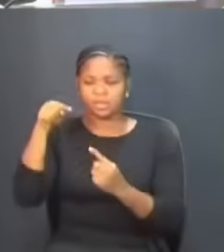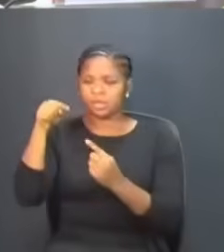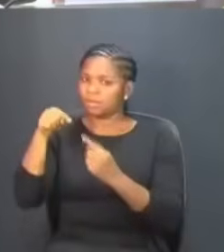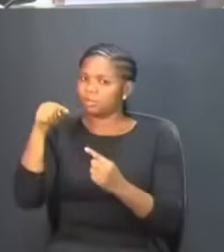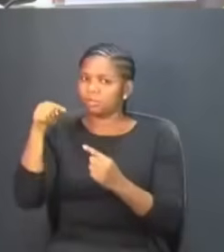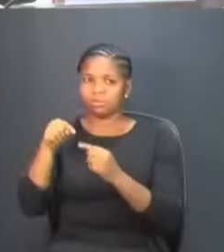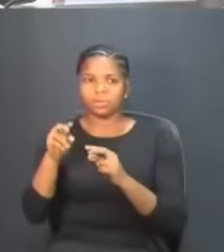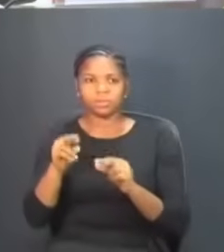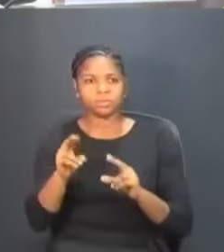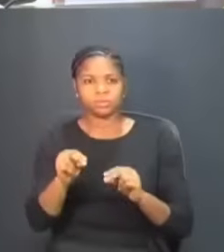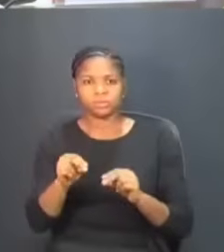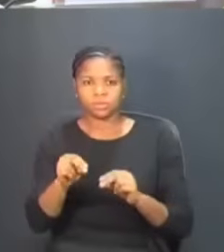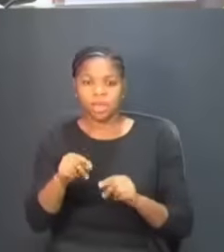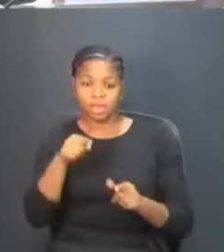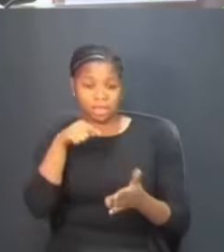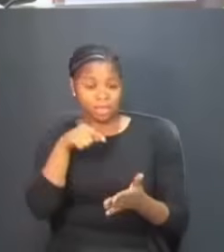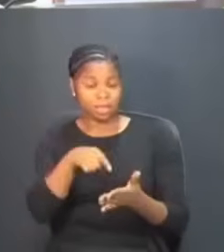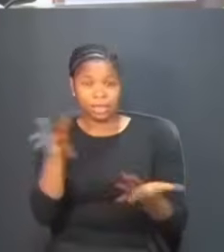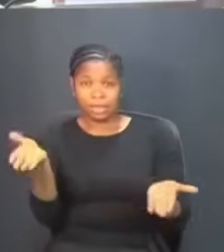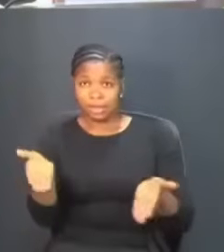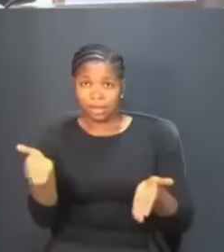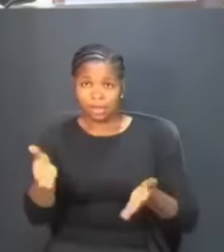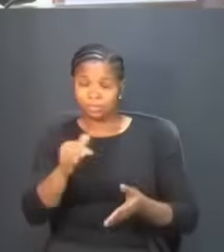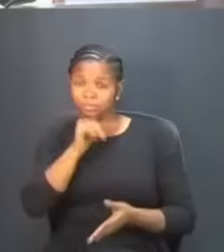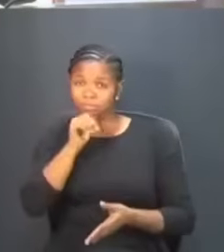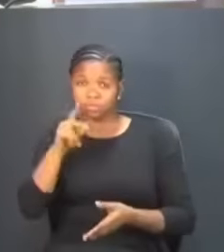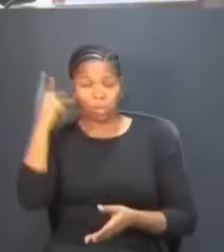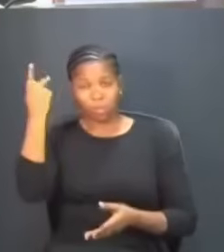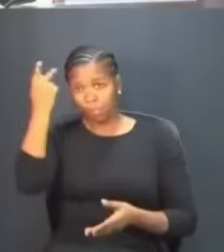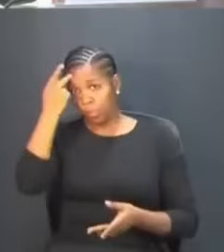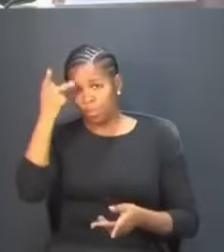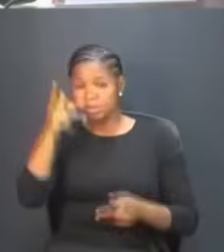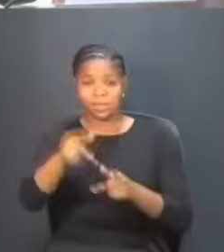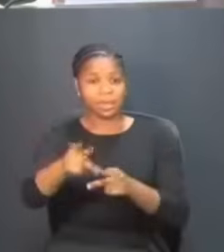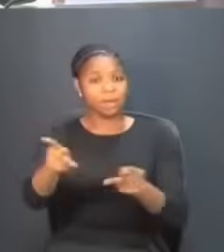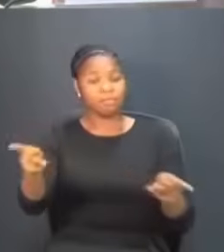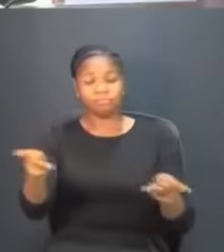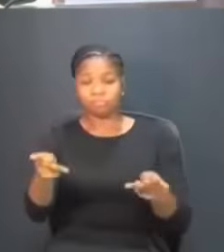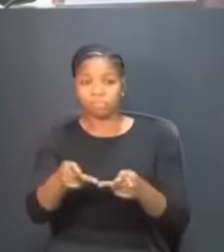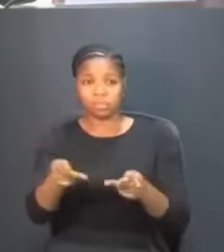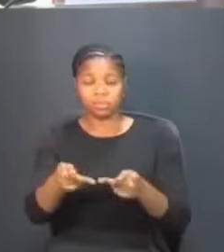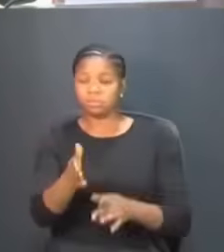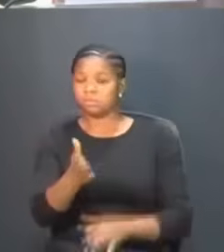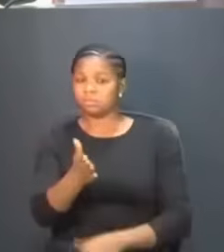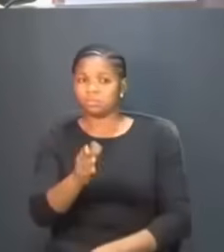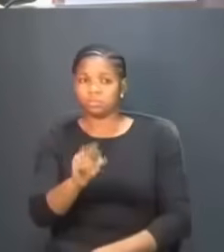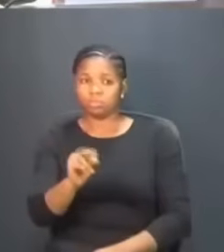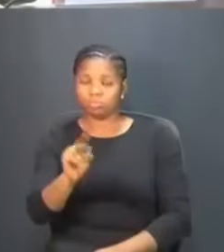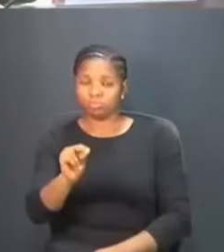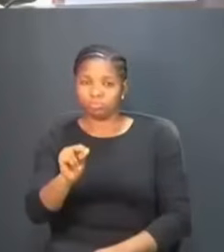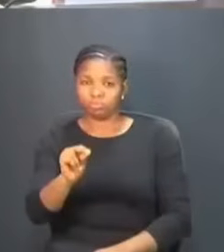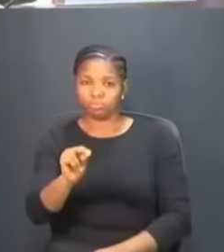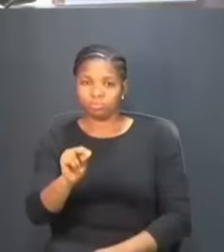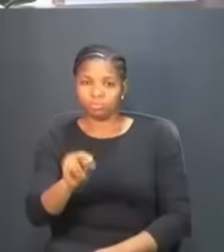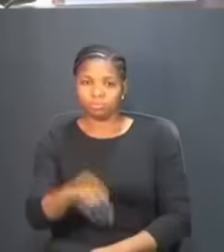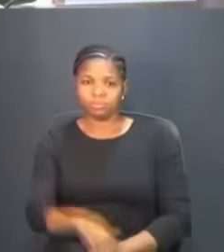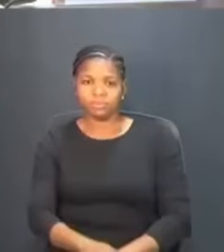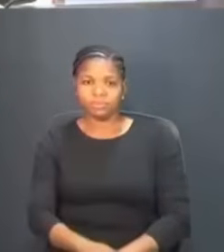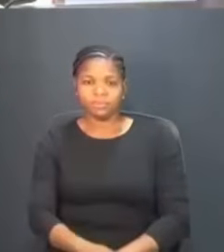this is not your political platform. I beg you, withdraw that. Honorable Habib.